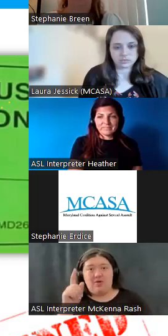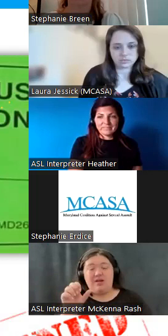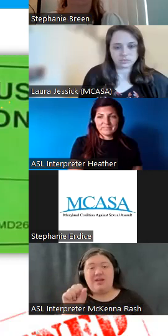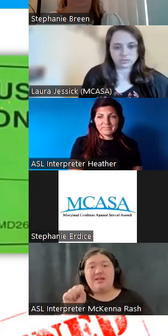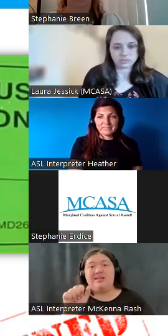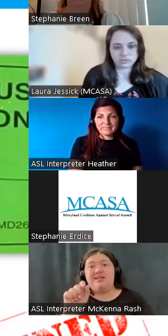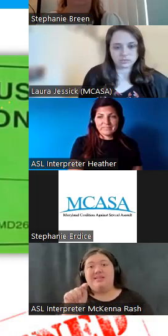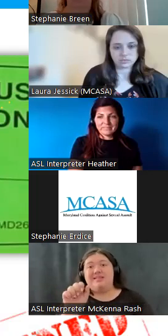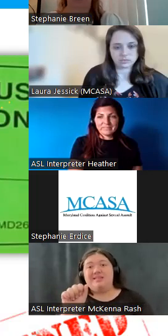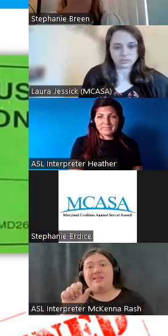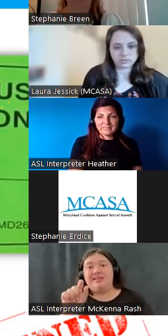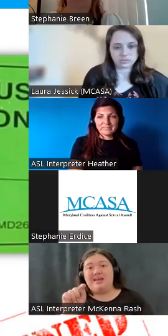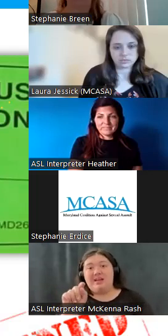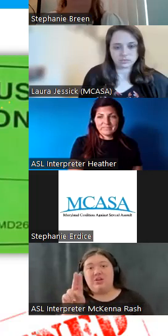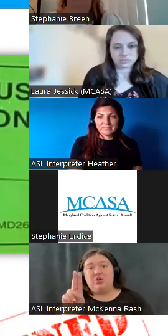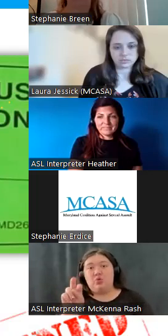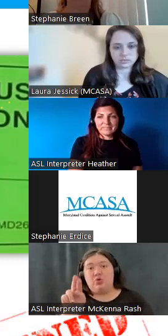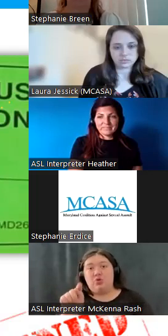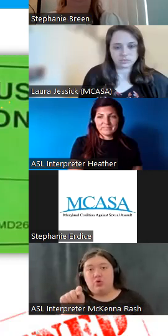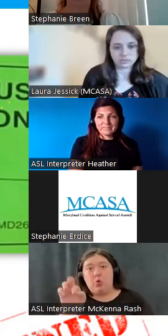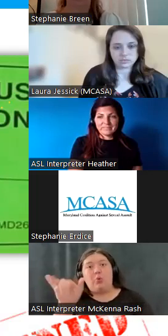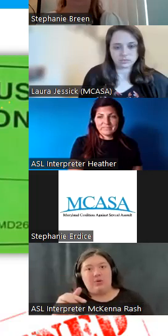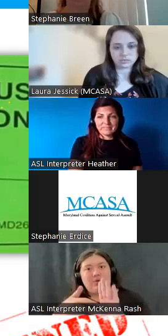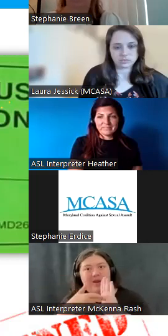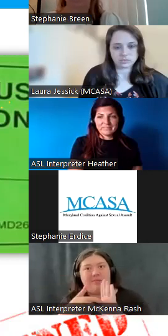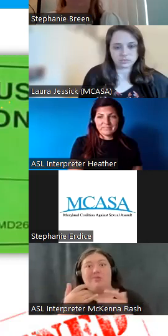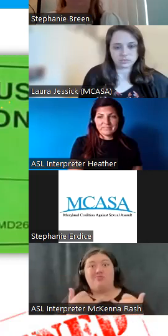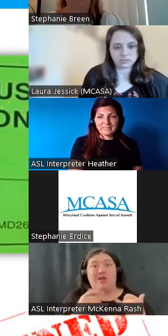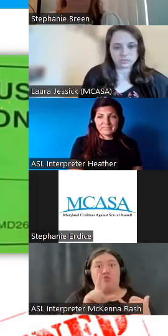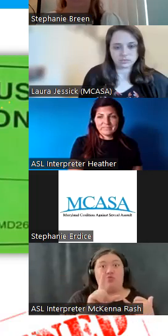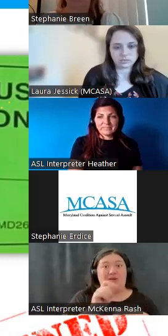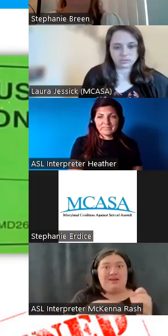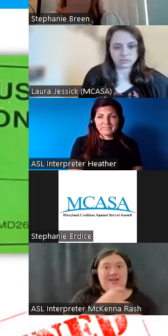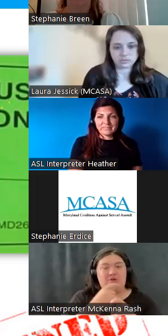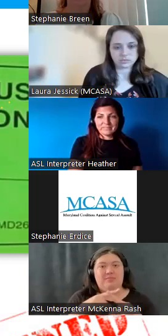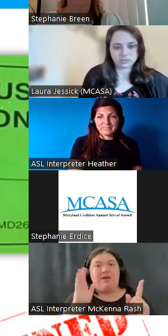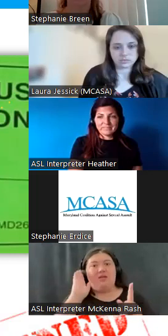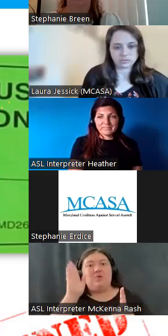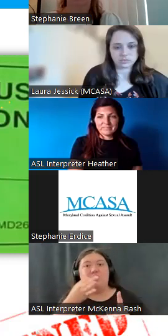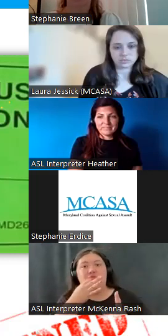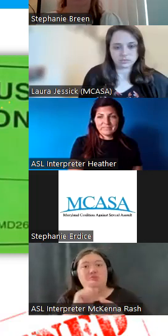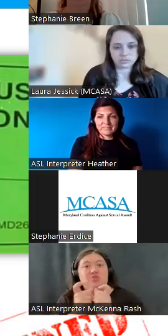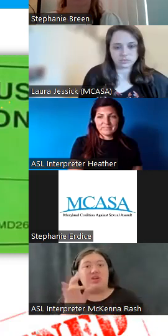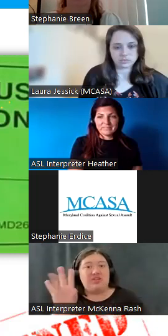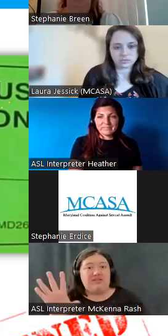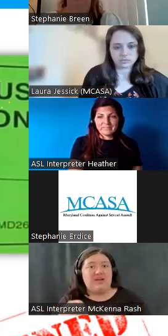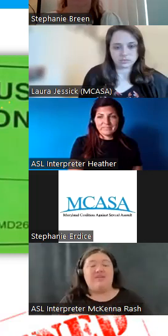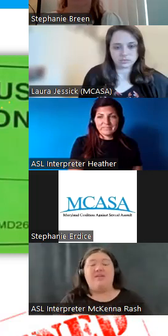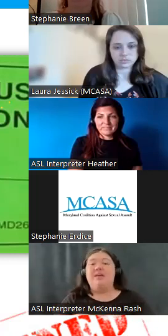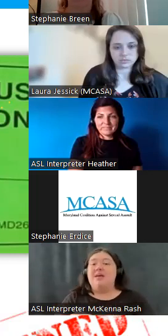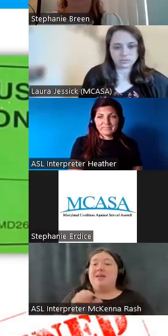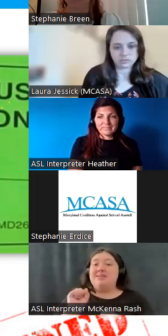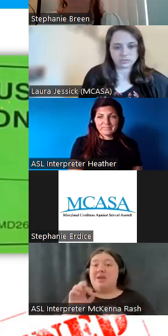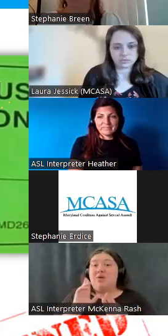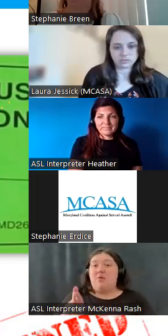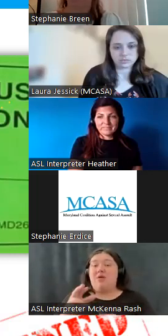requirements, which again is currently 20 years, but will soon change to 75. And a survivor can choose to report the assault to law